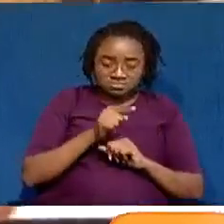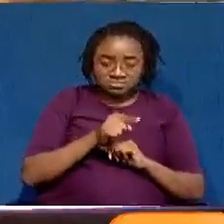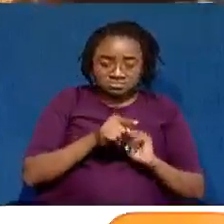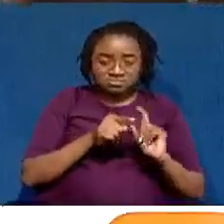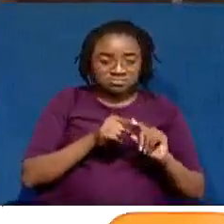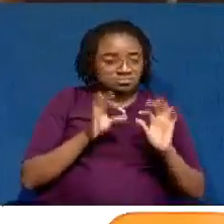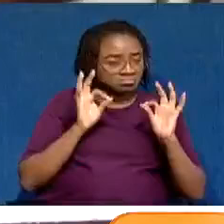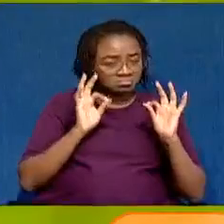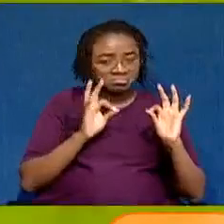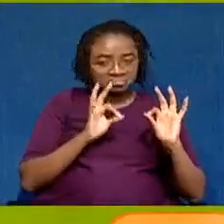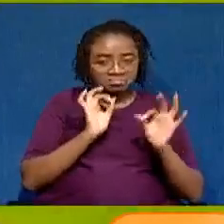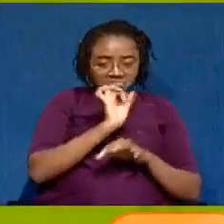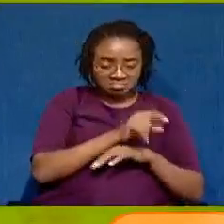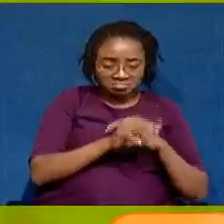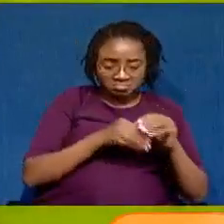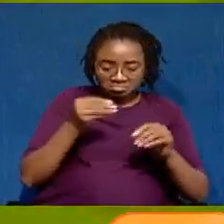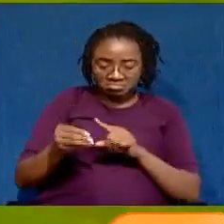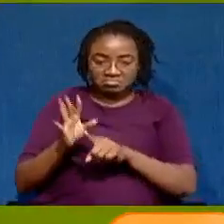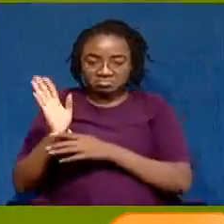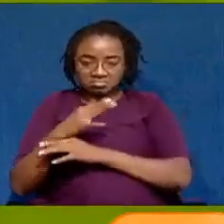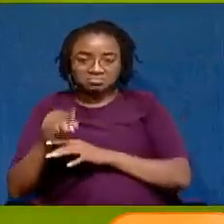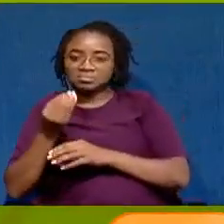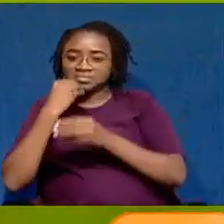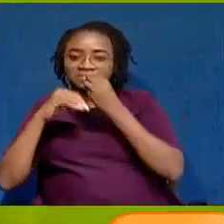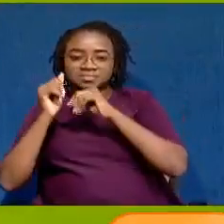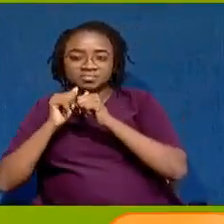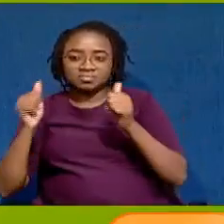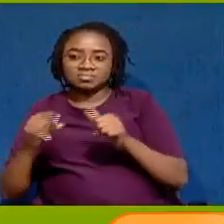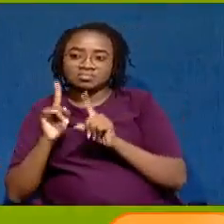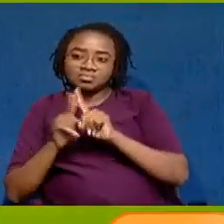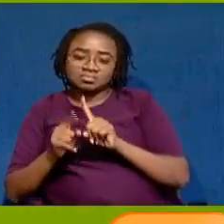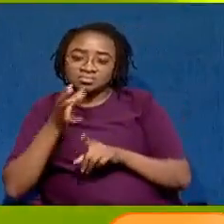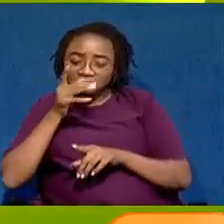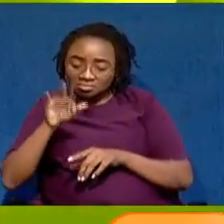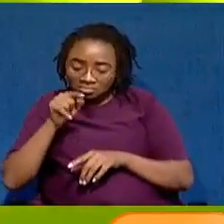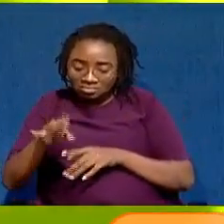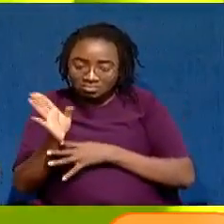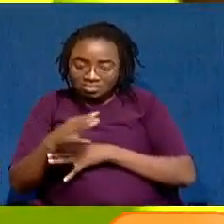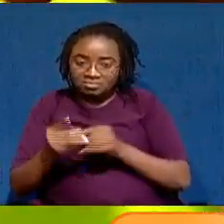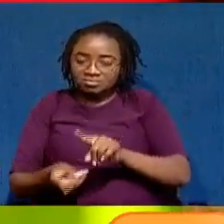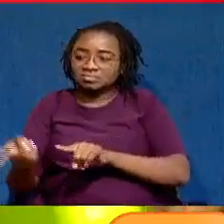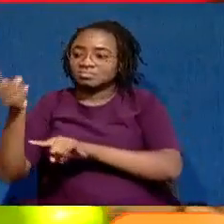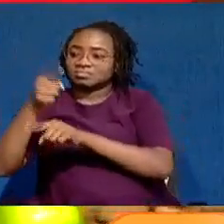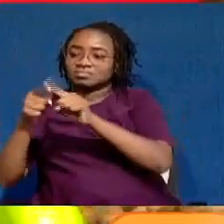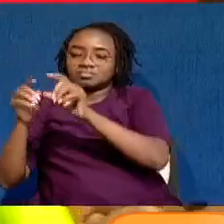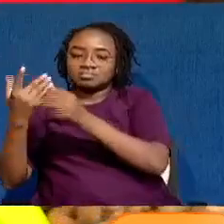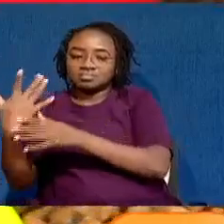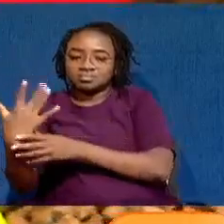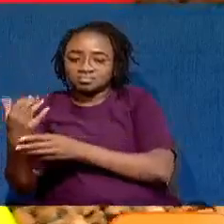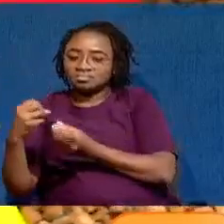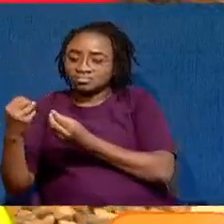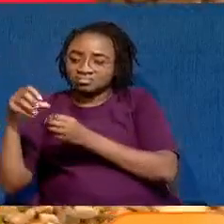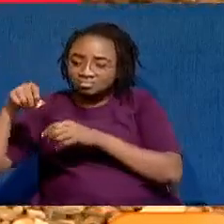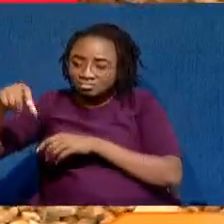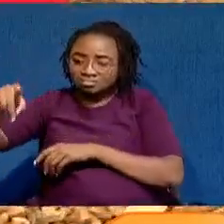nutritious to the fish, so they normally consume it. And then, of course, the fish water is also very nutritious when it comes to plants, because it has